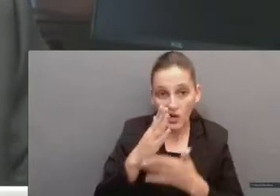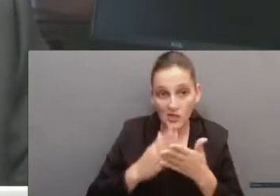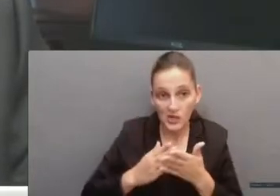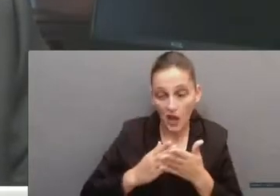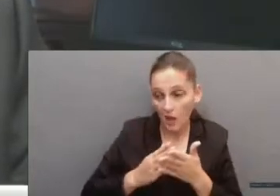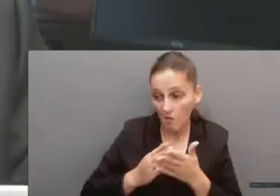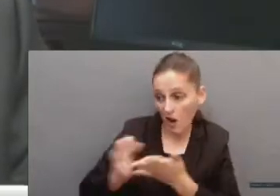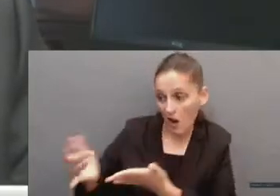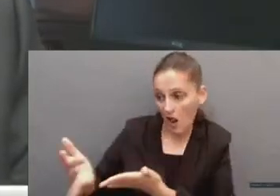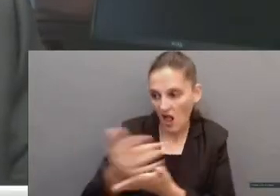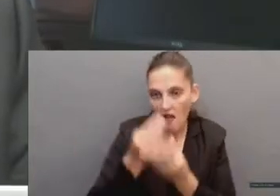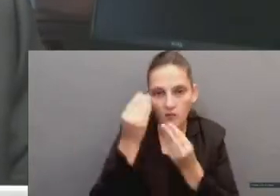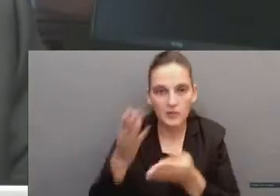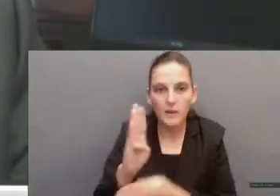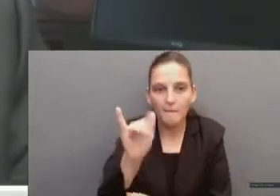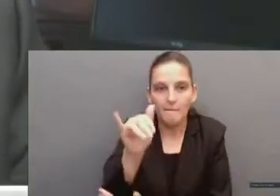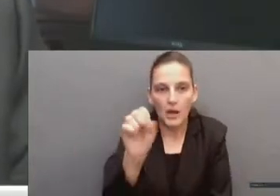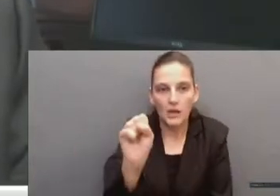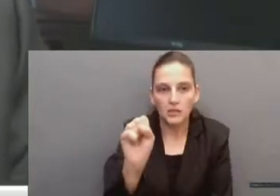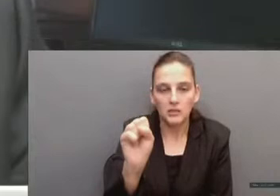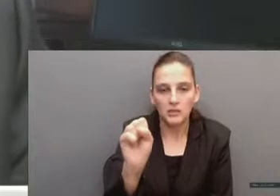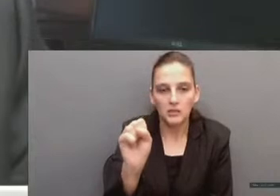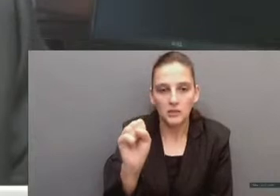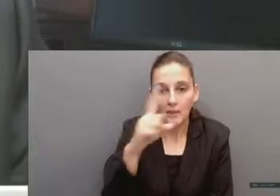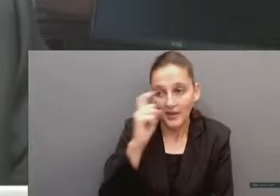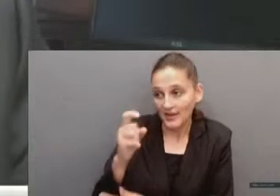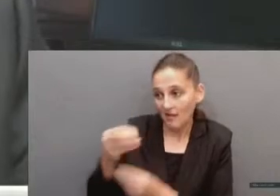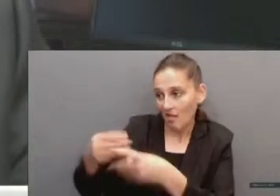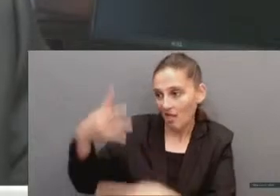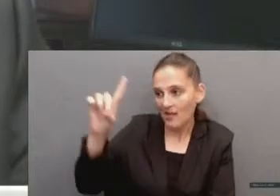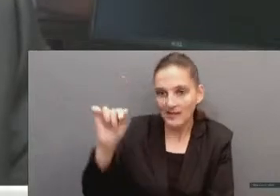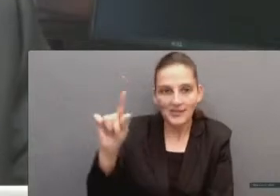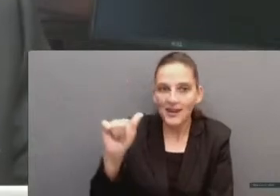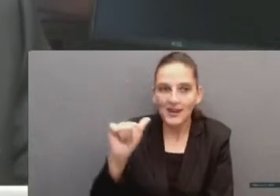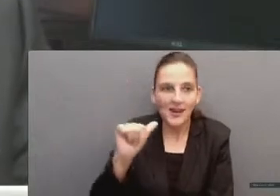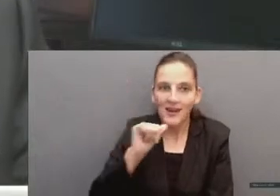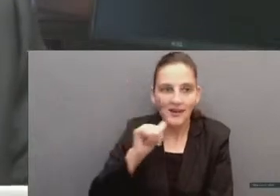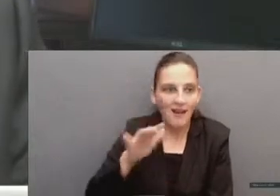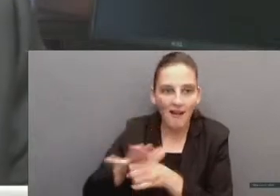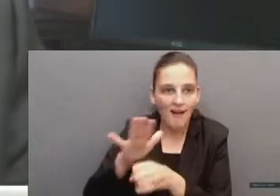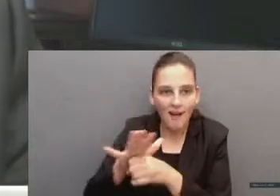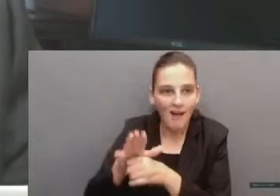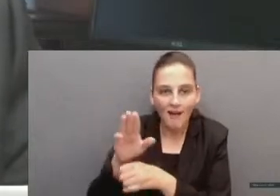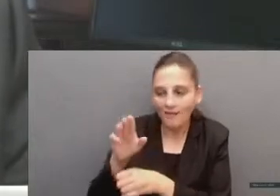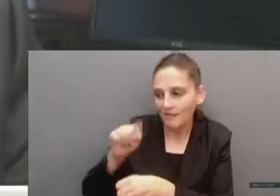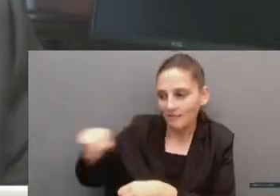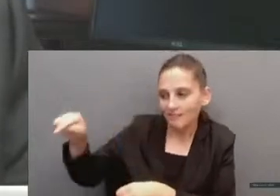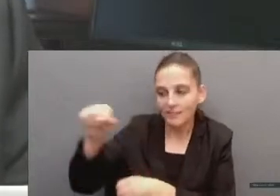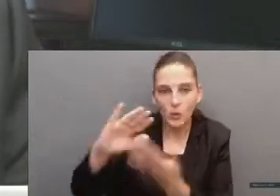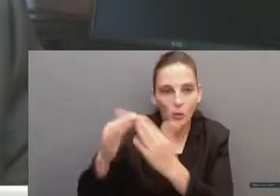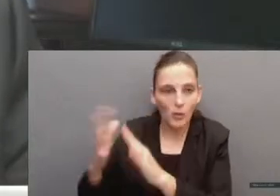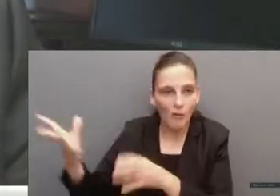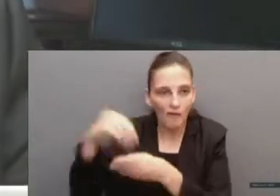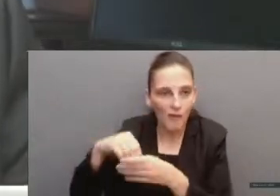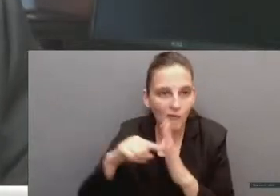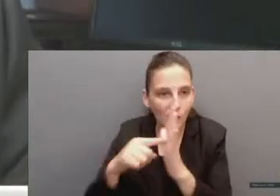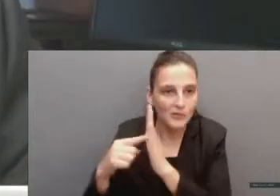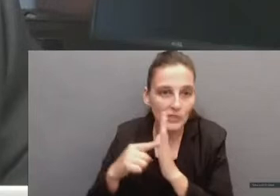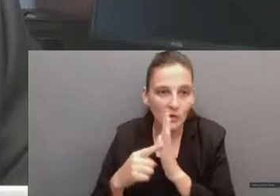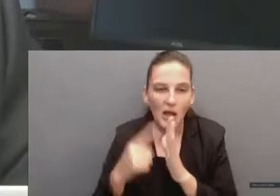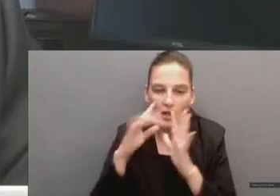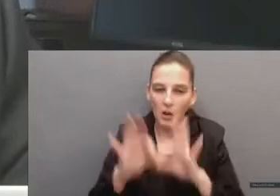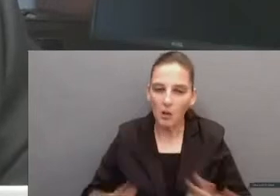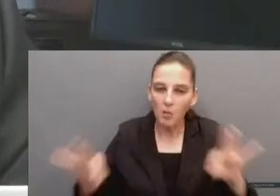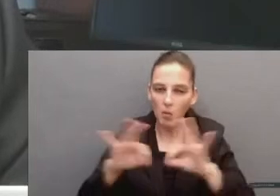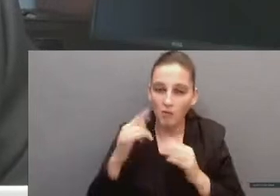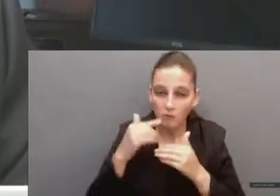biased because the data sets used were incomplete in terms of having minority representation. So I think it's very important that going forward, we're